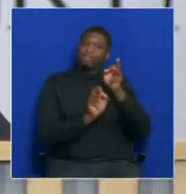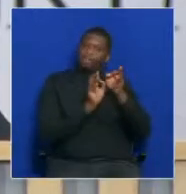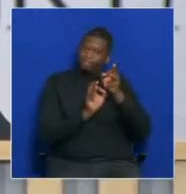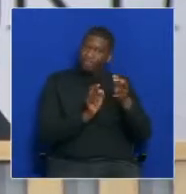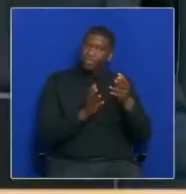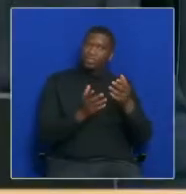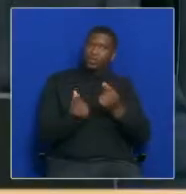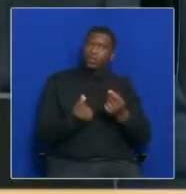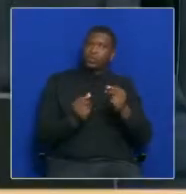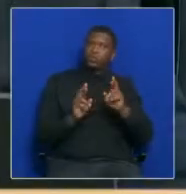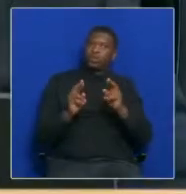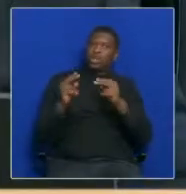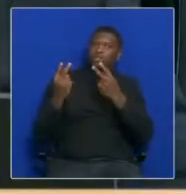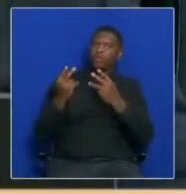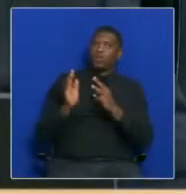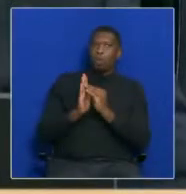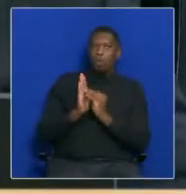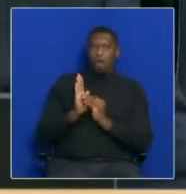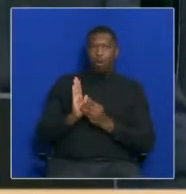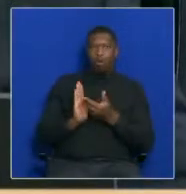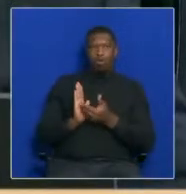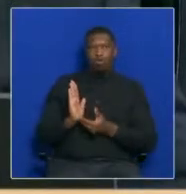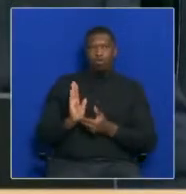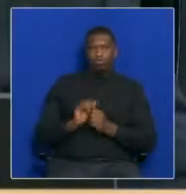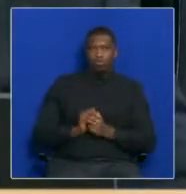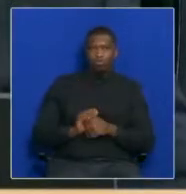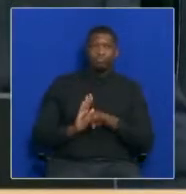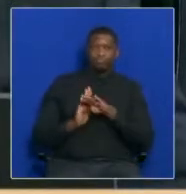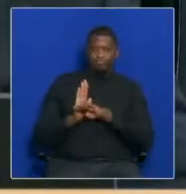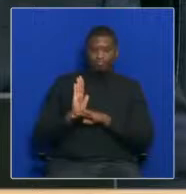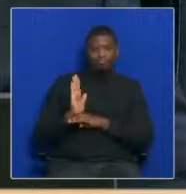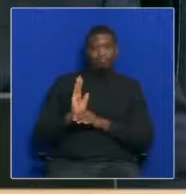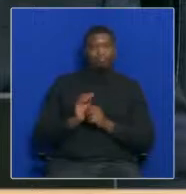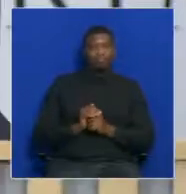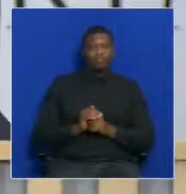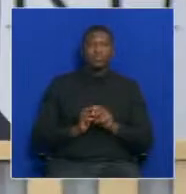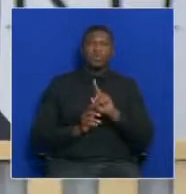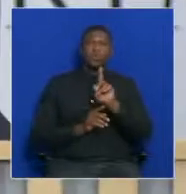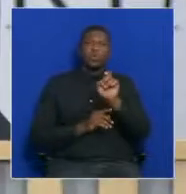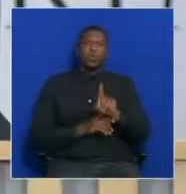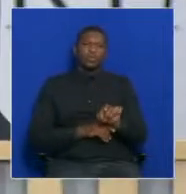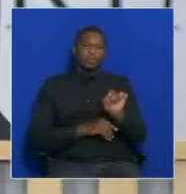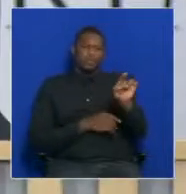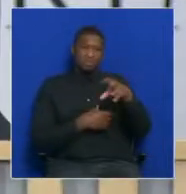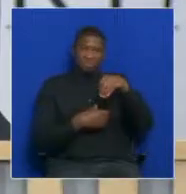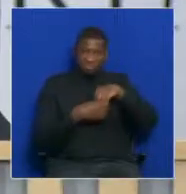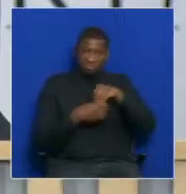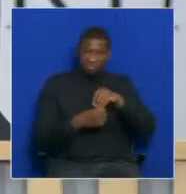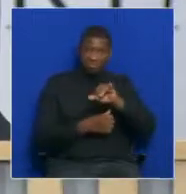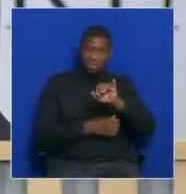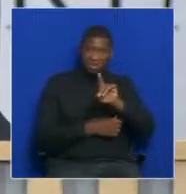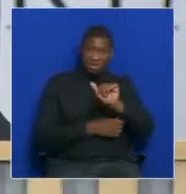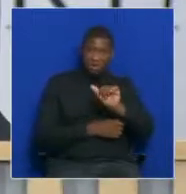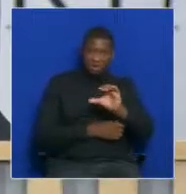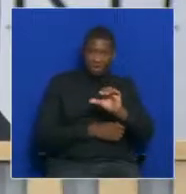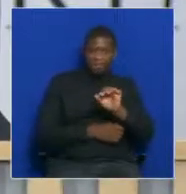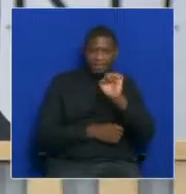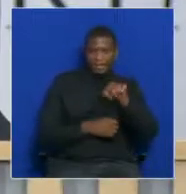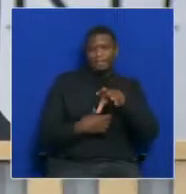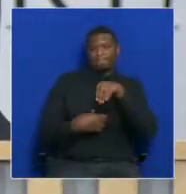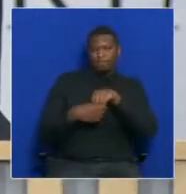the manual. Is Advocate Mohammed within IDEC or is... She is within IDEC. All right, thank